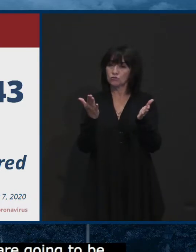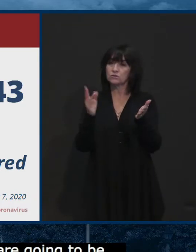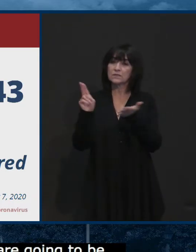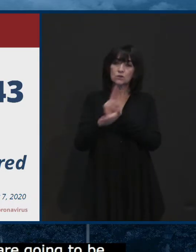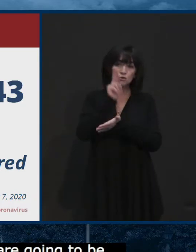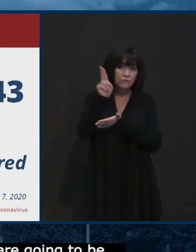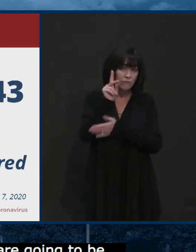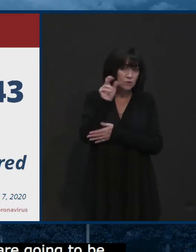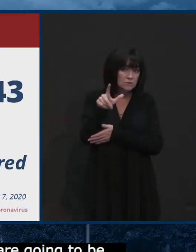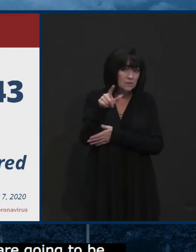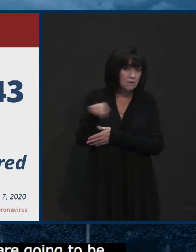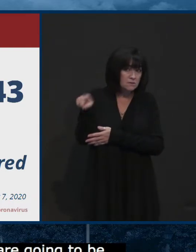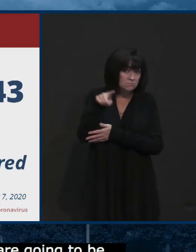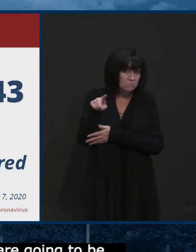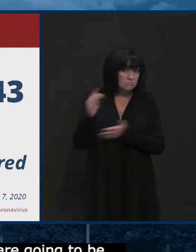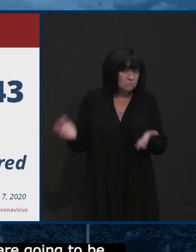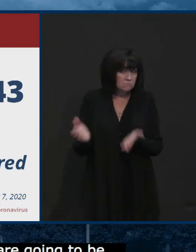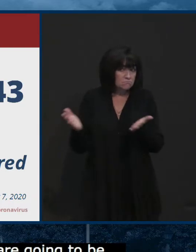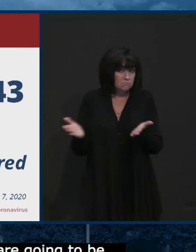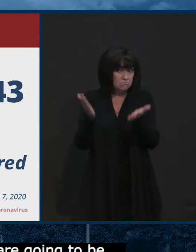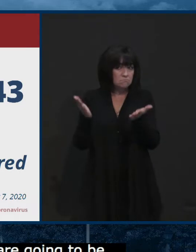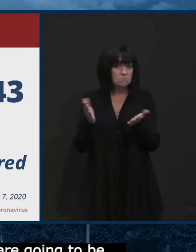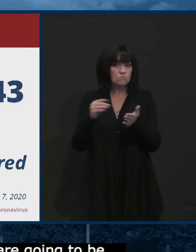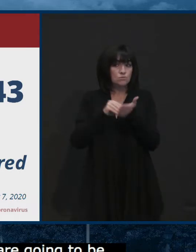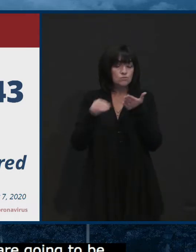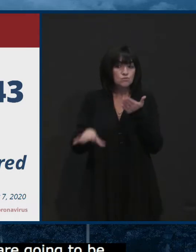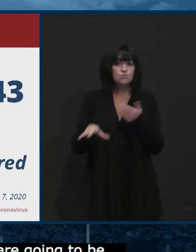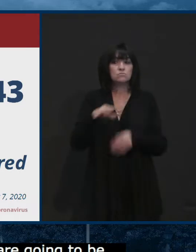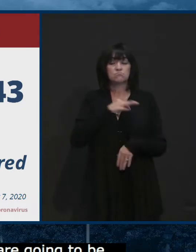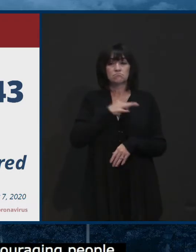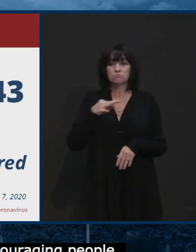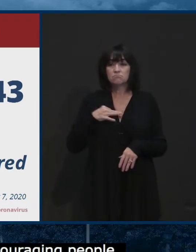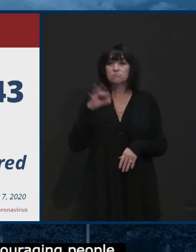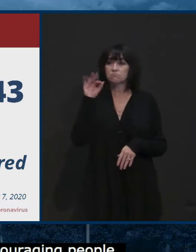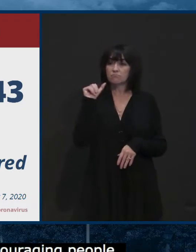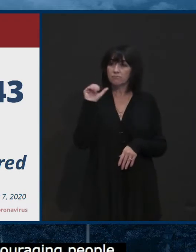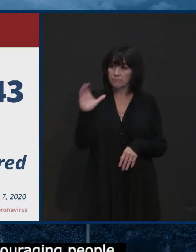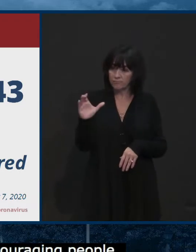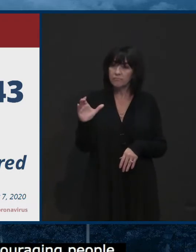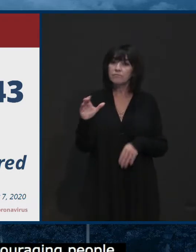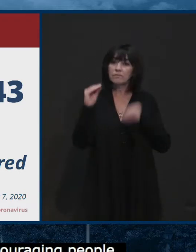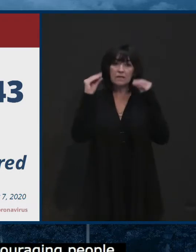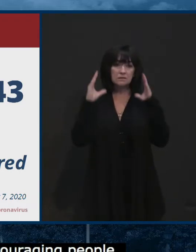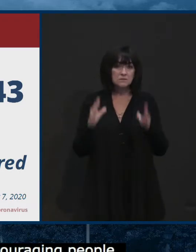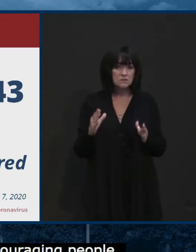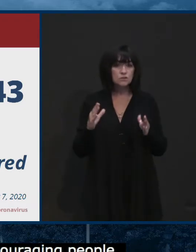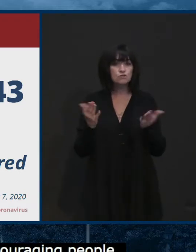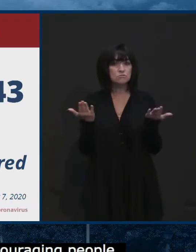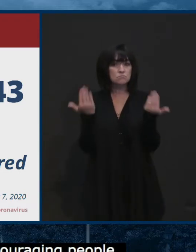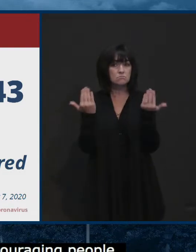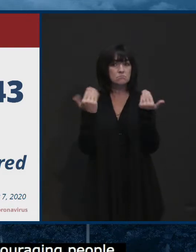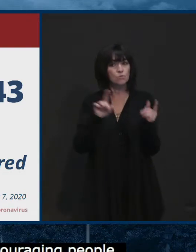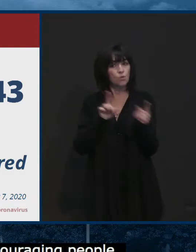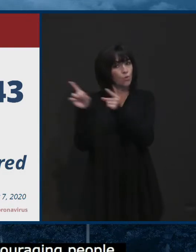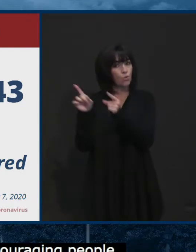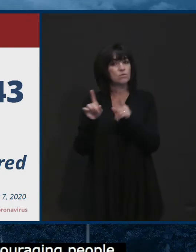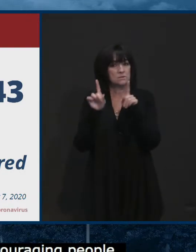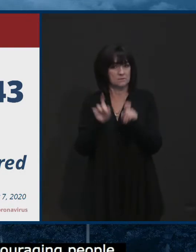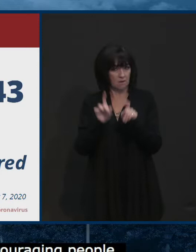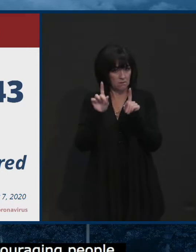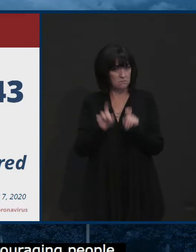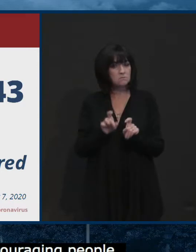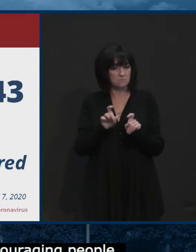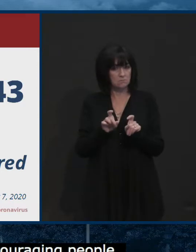community, they're encouraging their students and faculty, teachers and staff to get tested and get tested more at once. And so